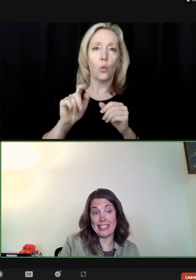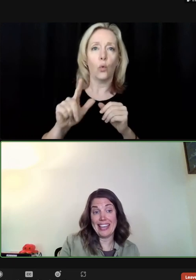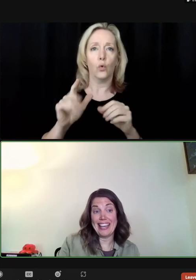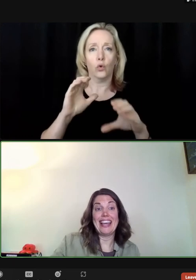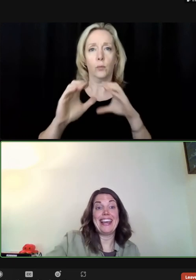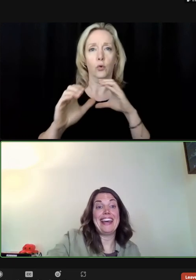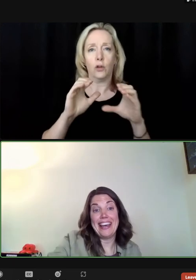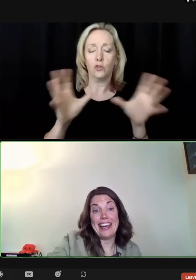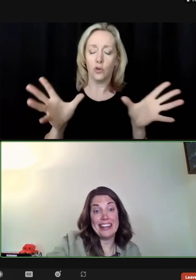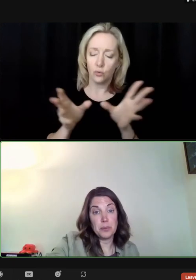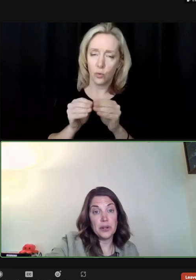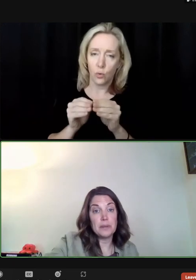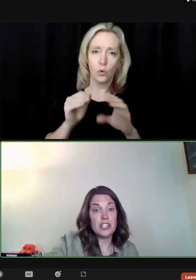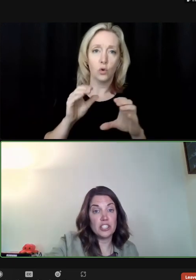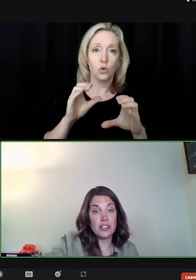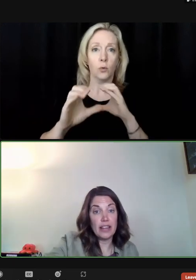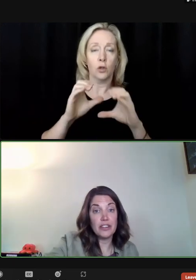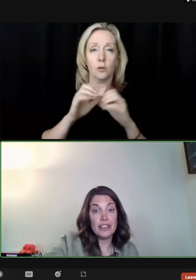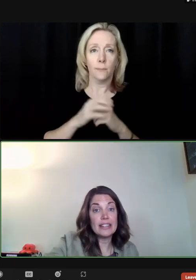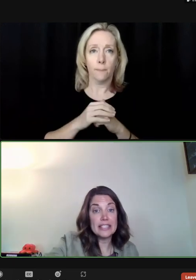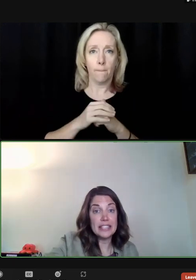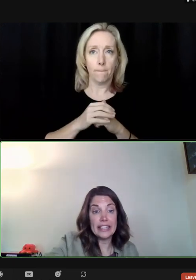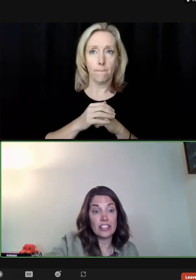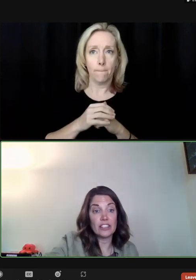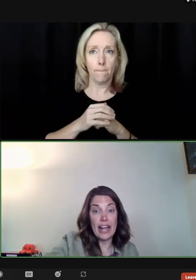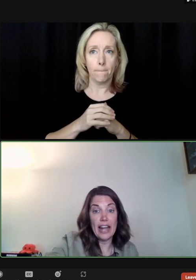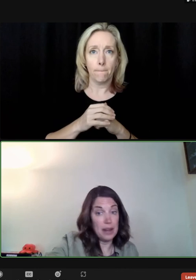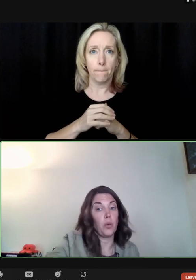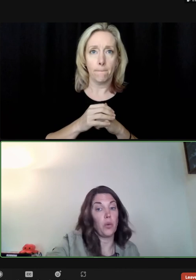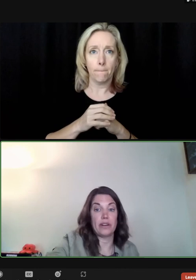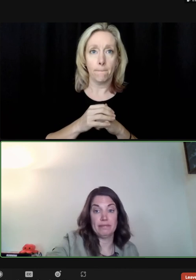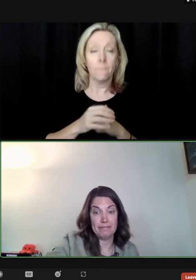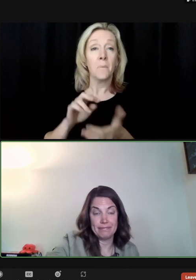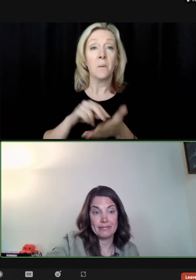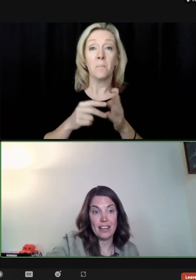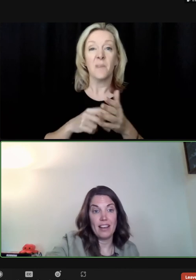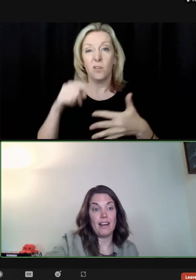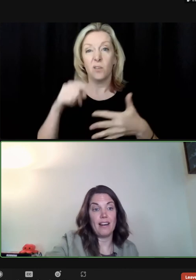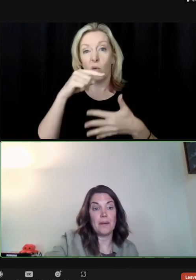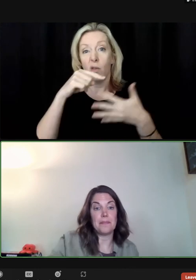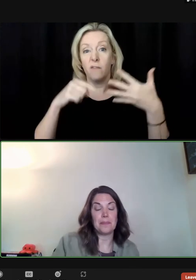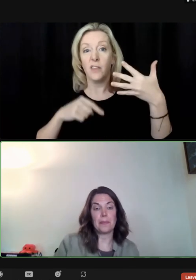communication? And it's pretty much everything listed here and more.